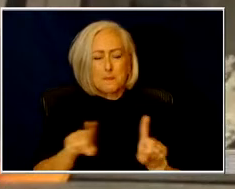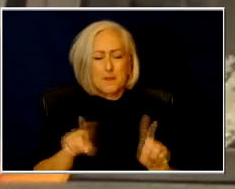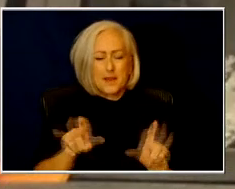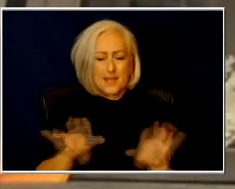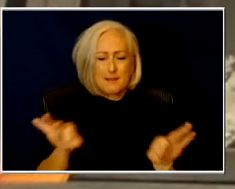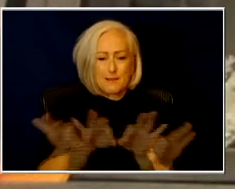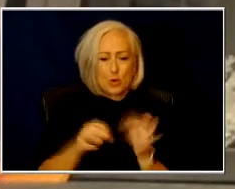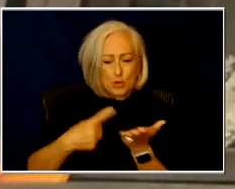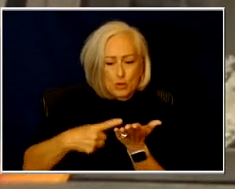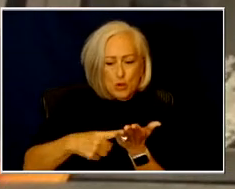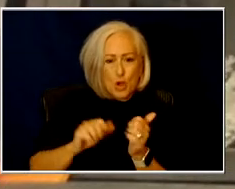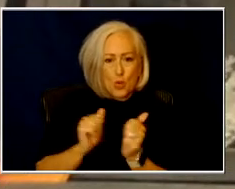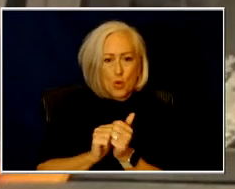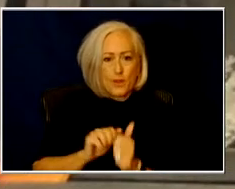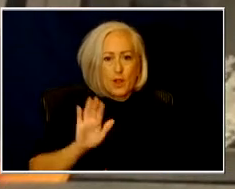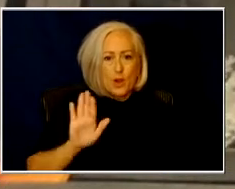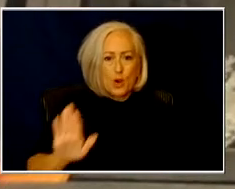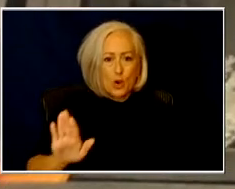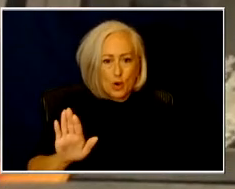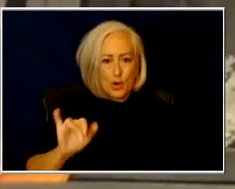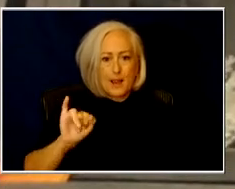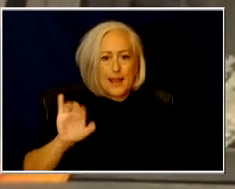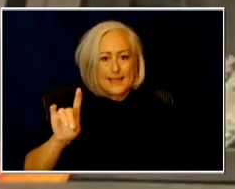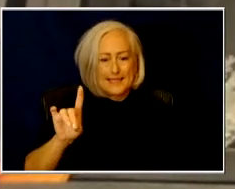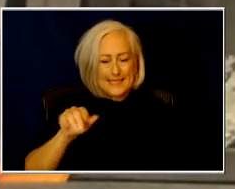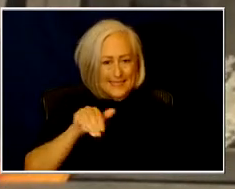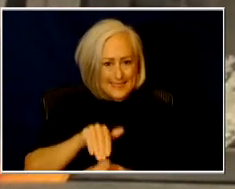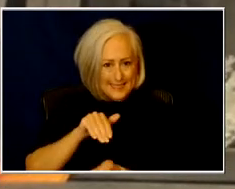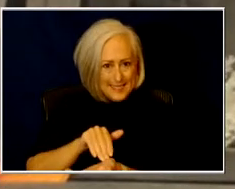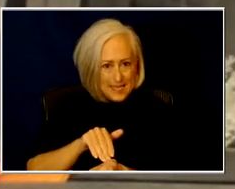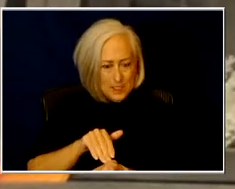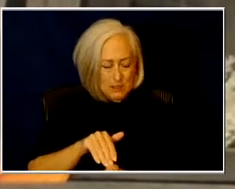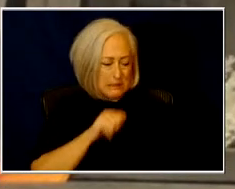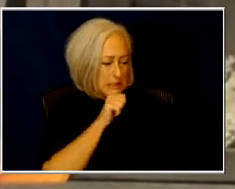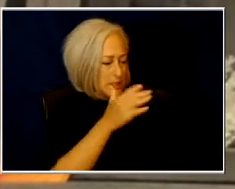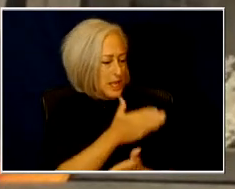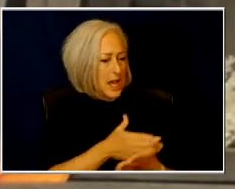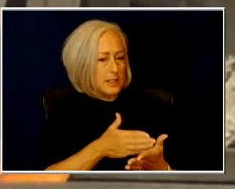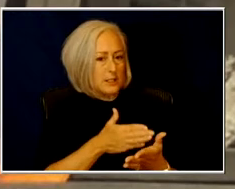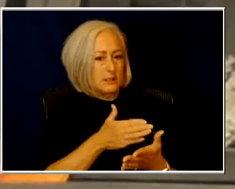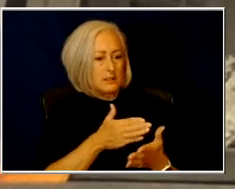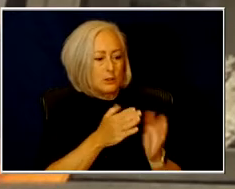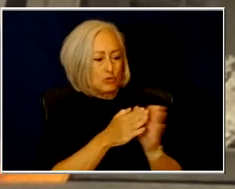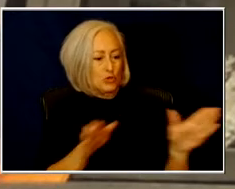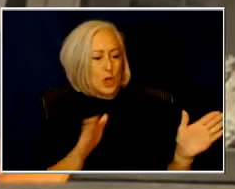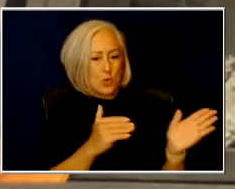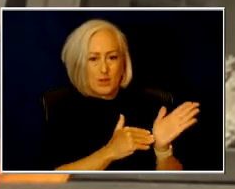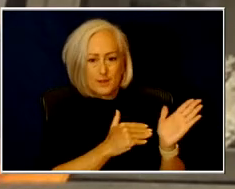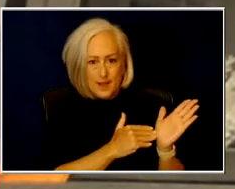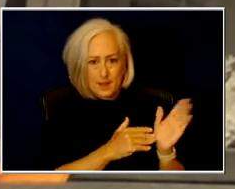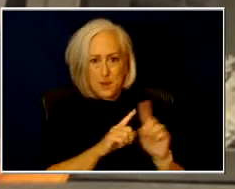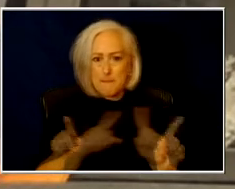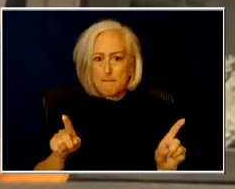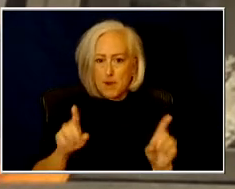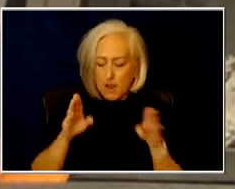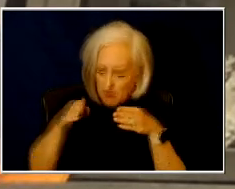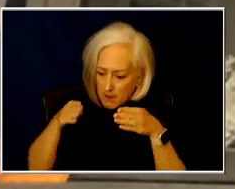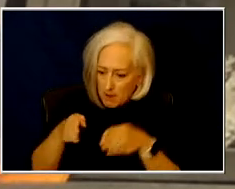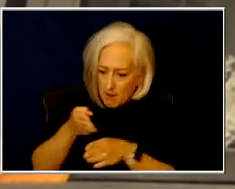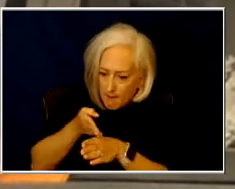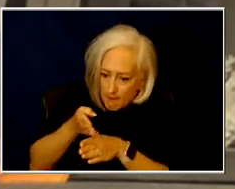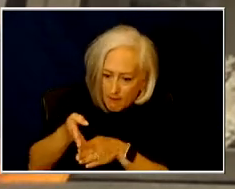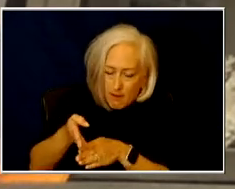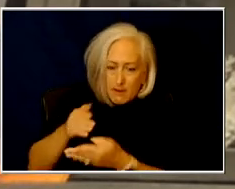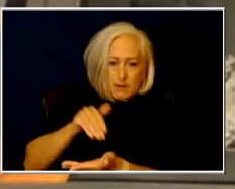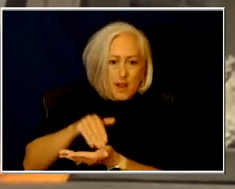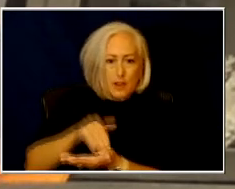an ID physician not necessarily your gen your general practitioner but an ID physician because this may also be a